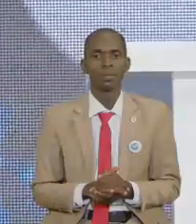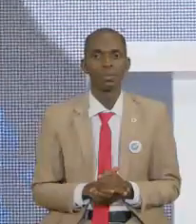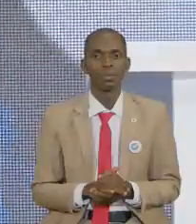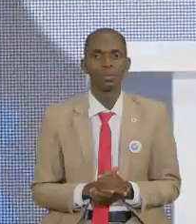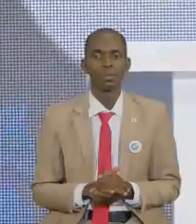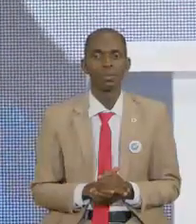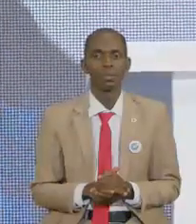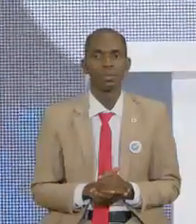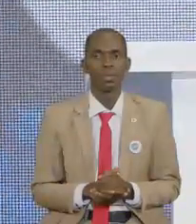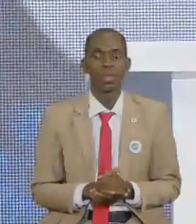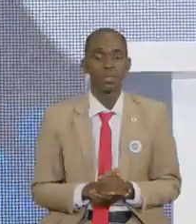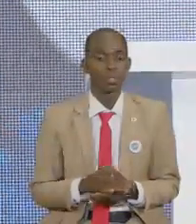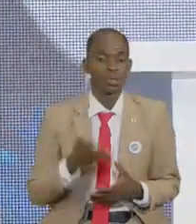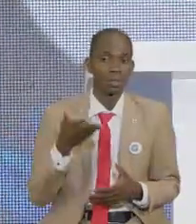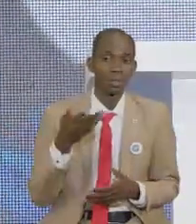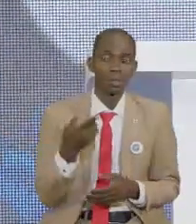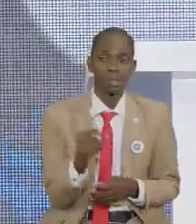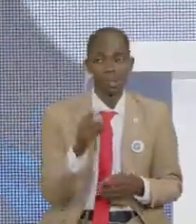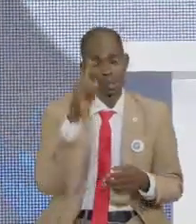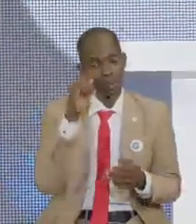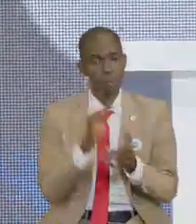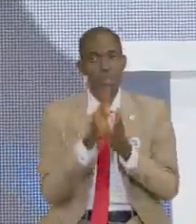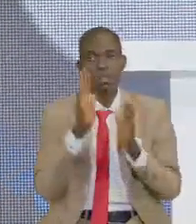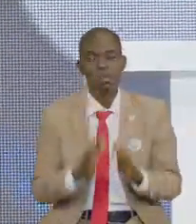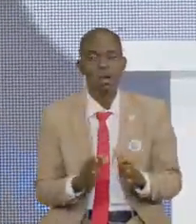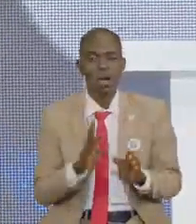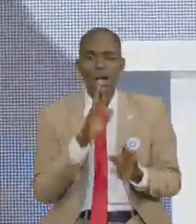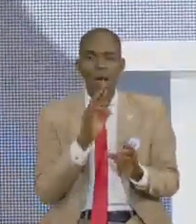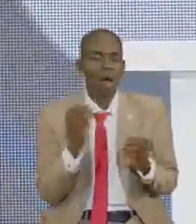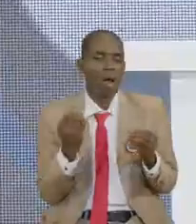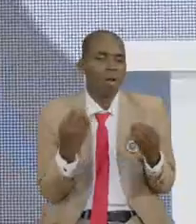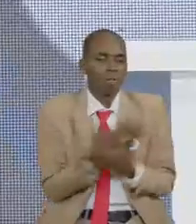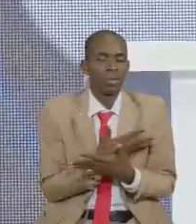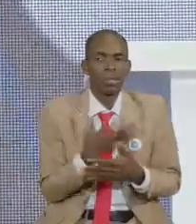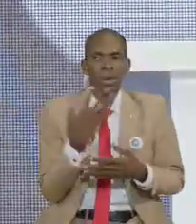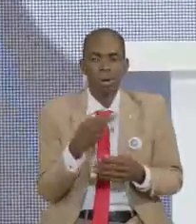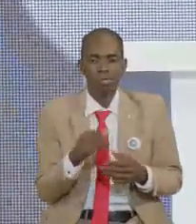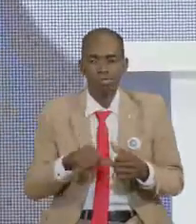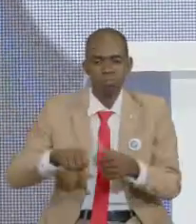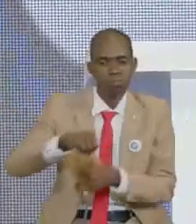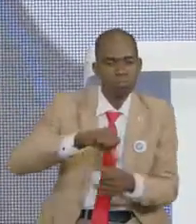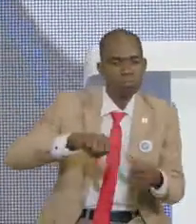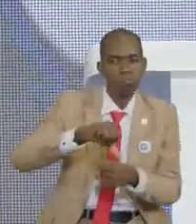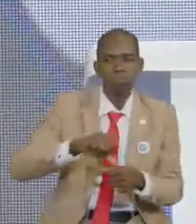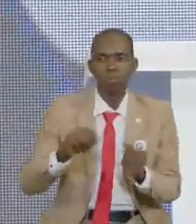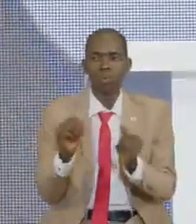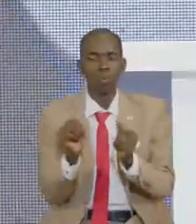There are believers, they fear associating with congregations.